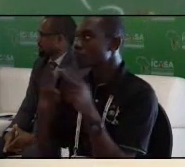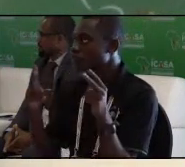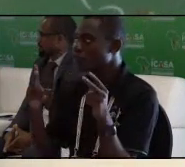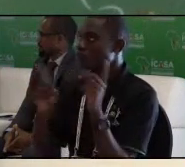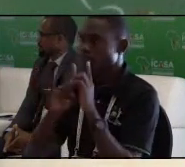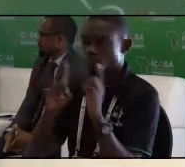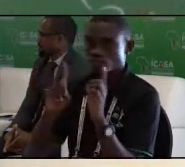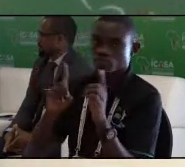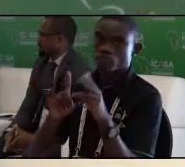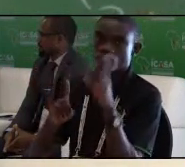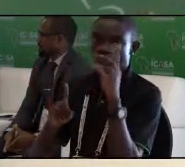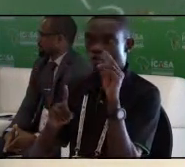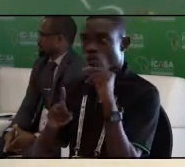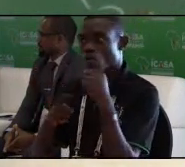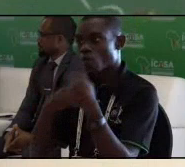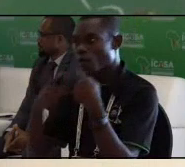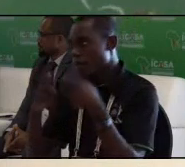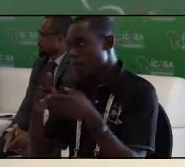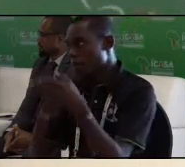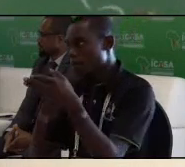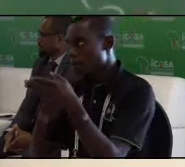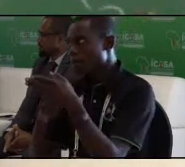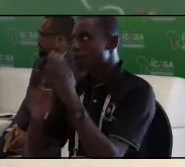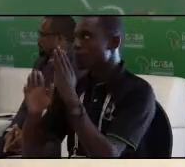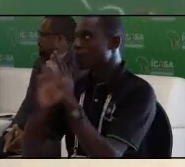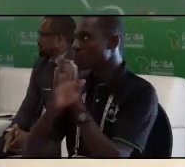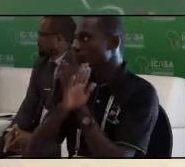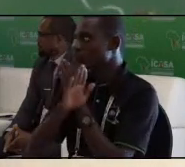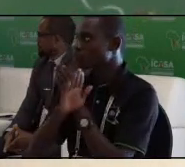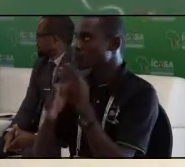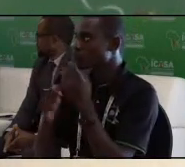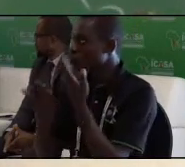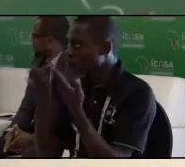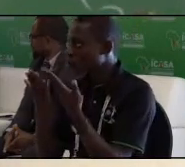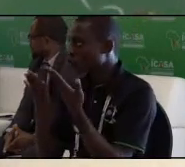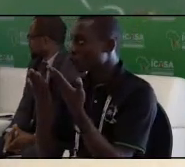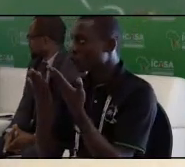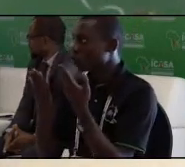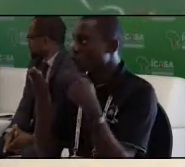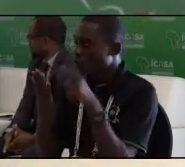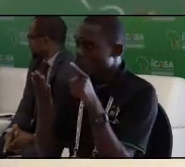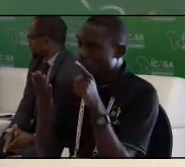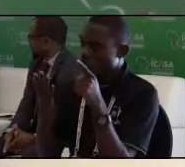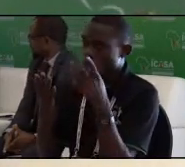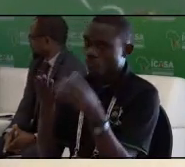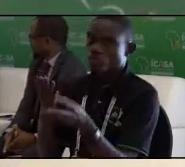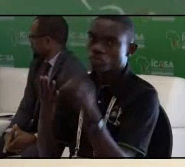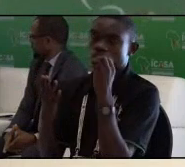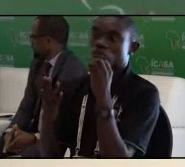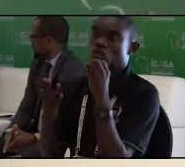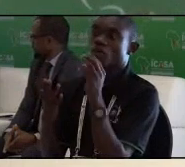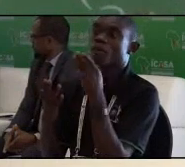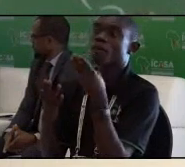very related, but at least you're still not going to the general public. You're looking at these events whereby you're going to identify